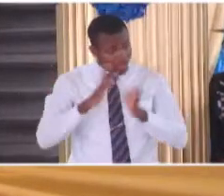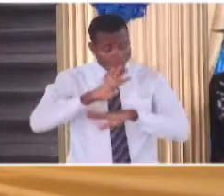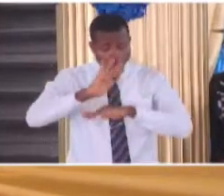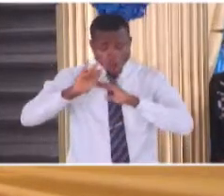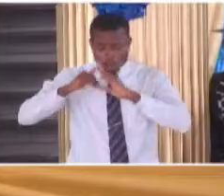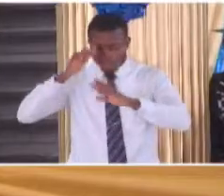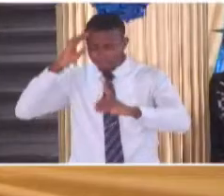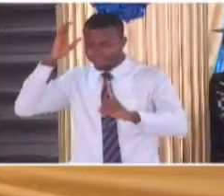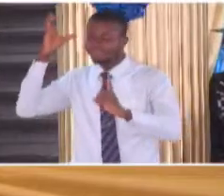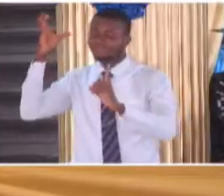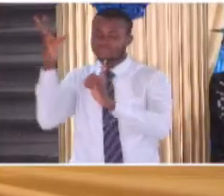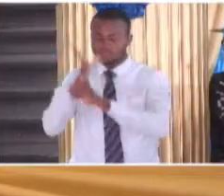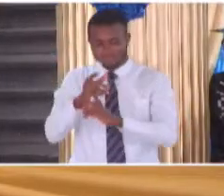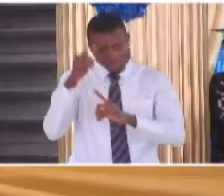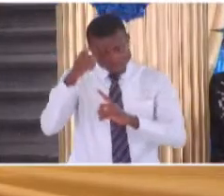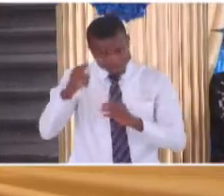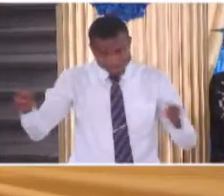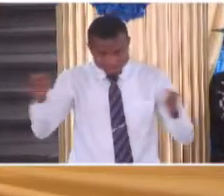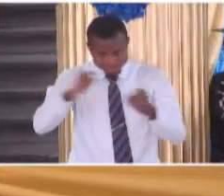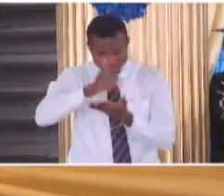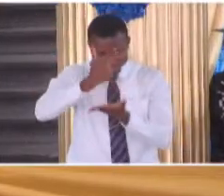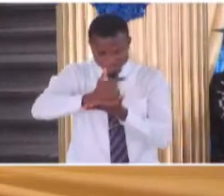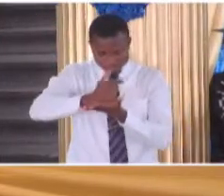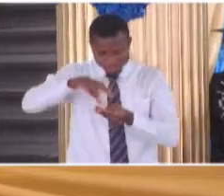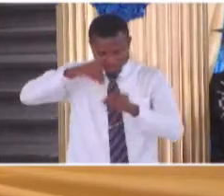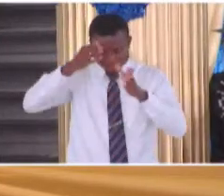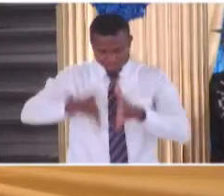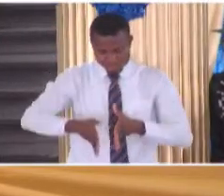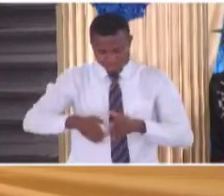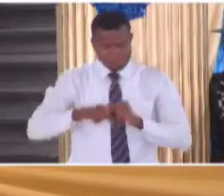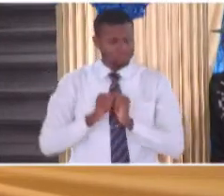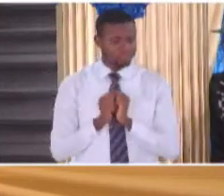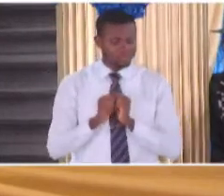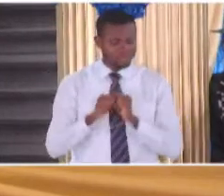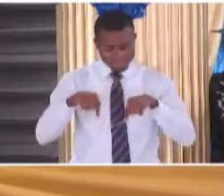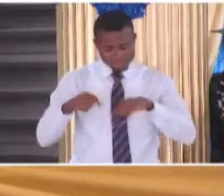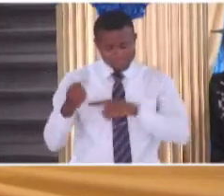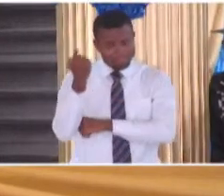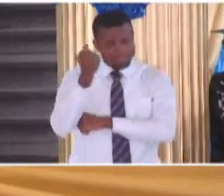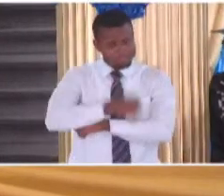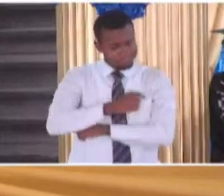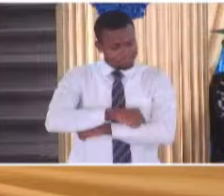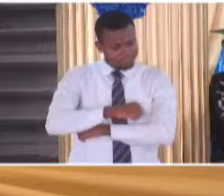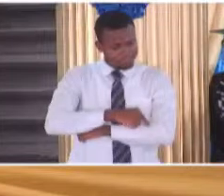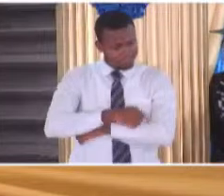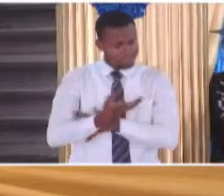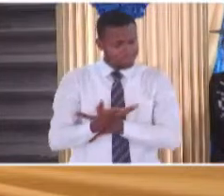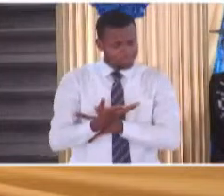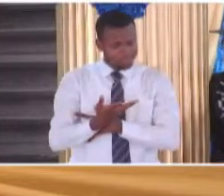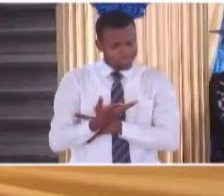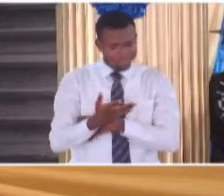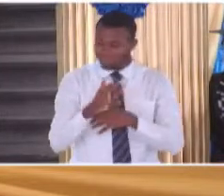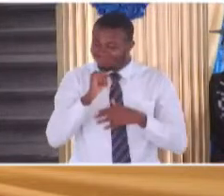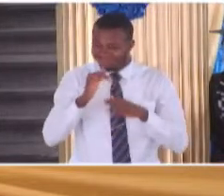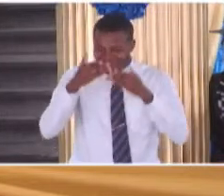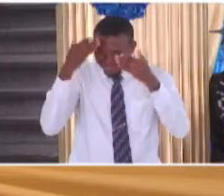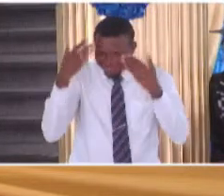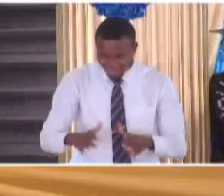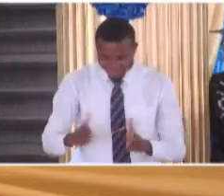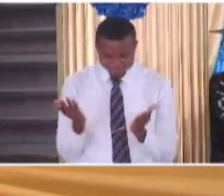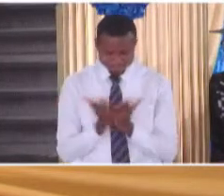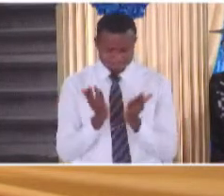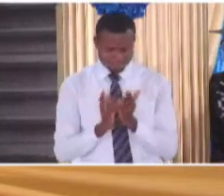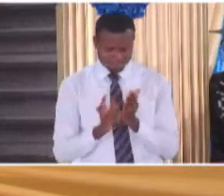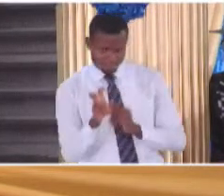accomplishment of our graduating students. This day marks not just the completion of the academic